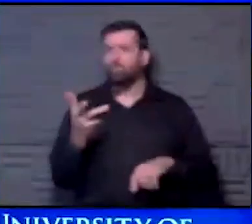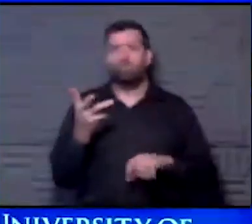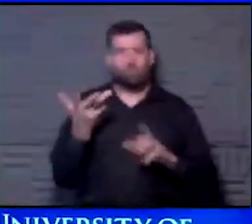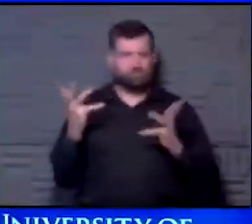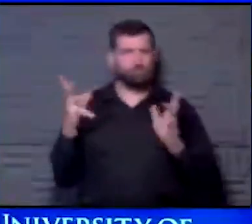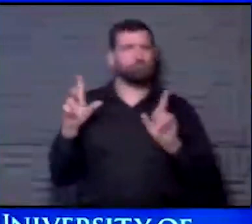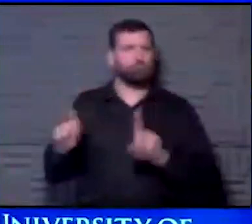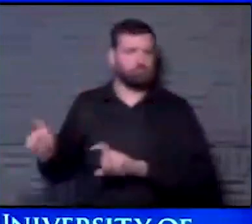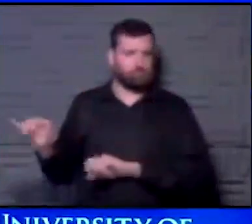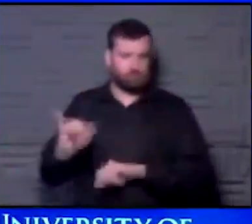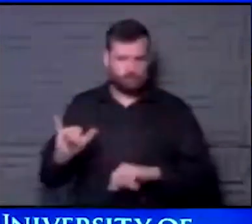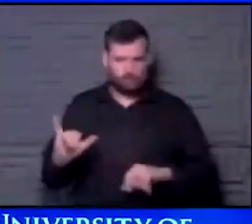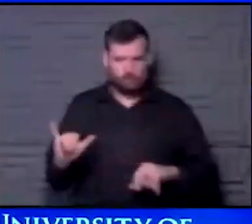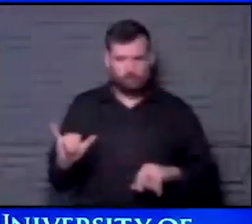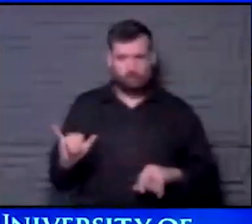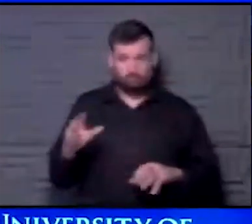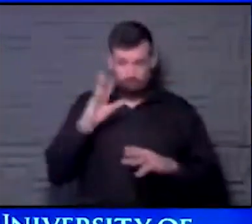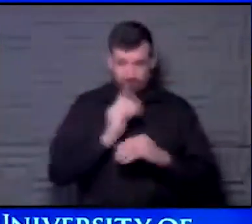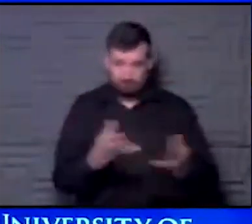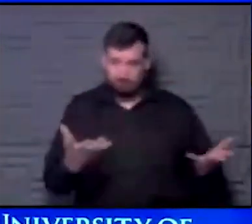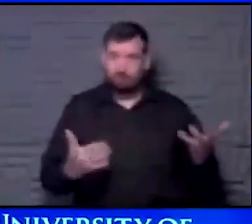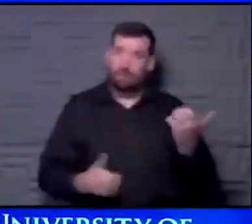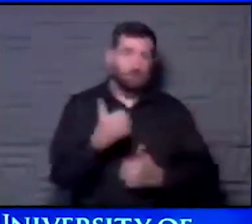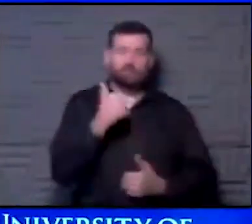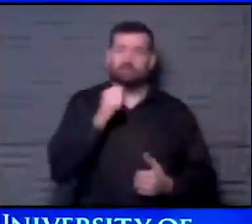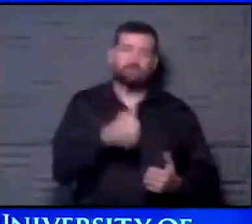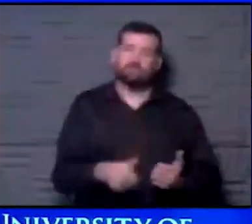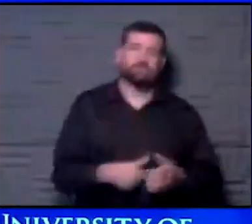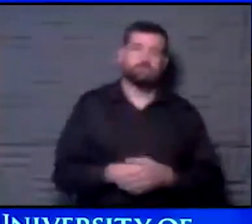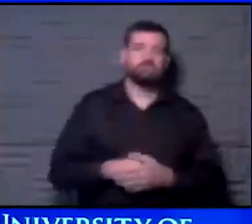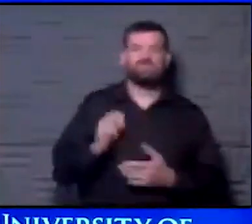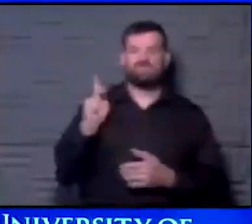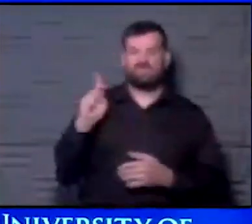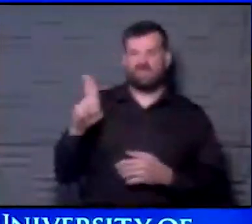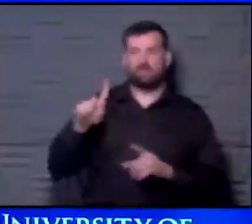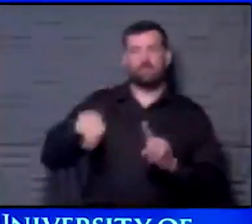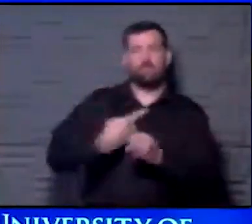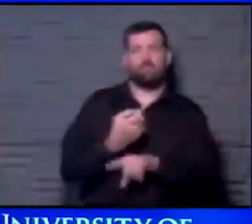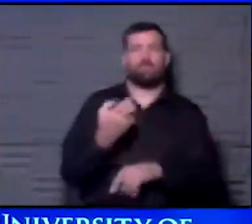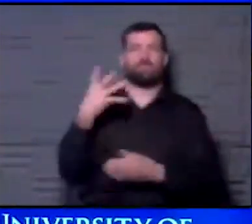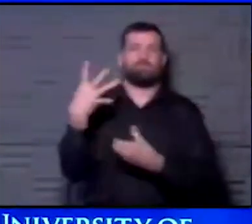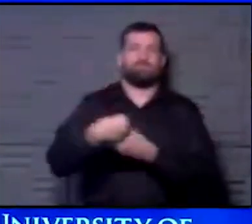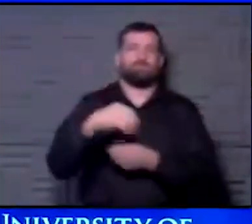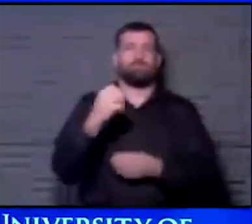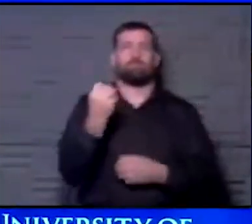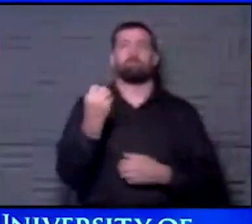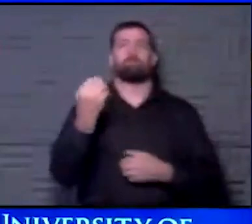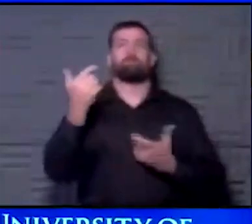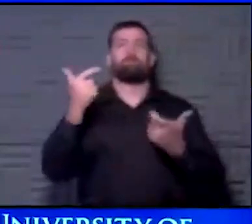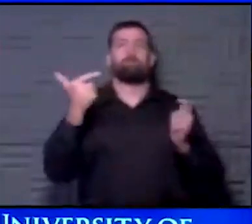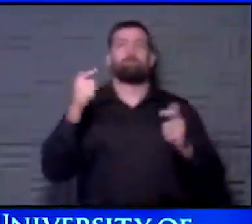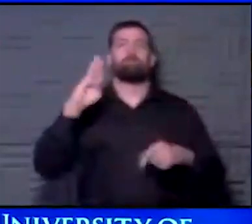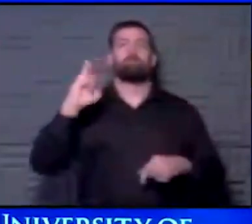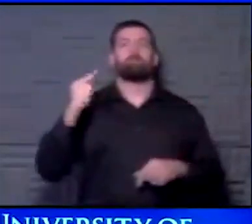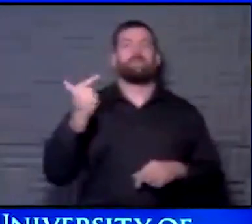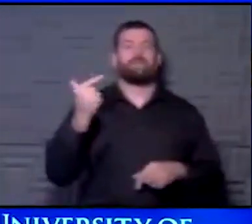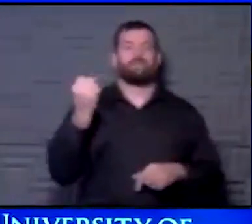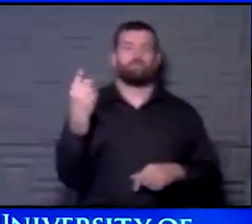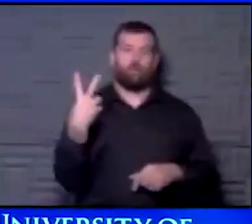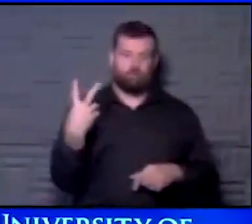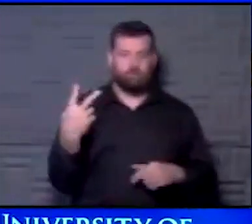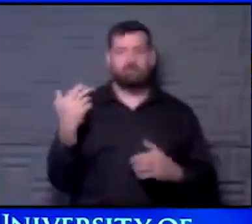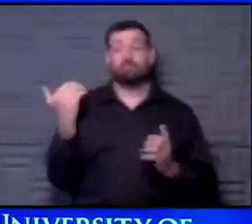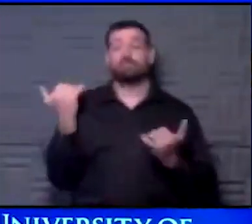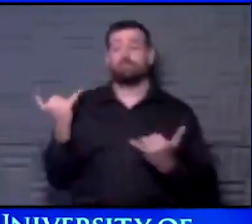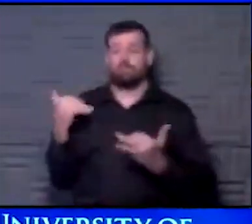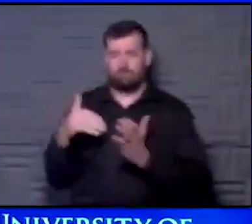well. I don't know every one of them, but I know most did not, and I think KU's the only Big 12 school, if I remember right, to do that. So the next question is, how